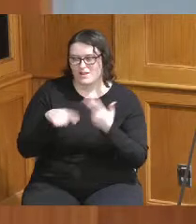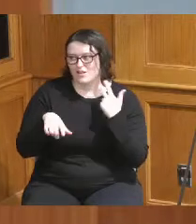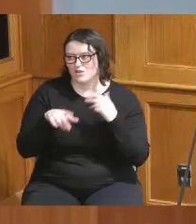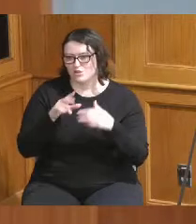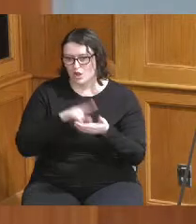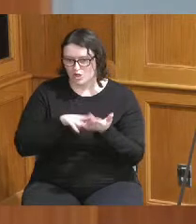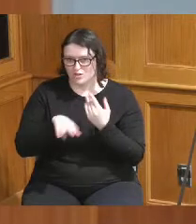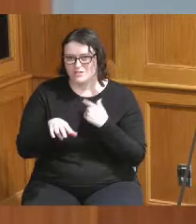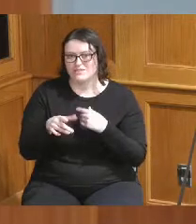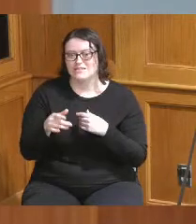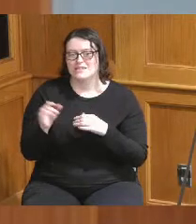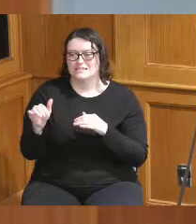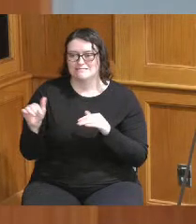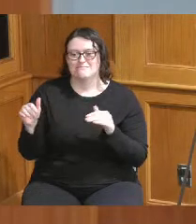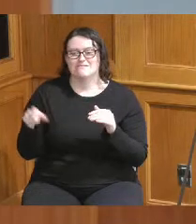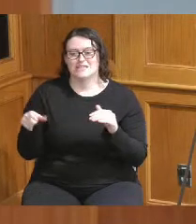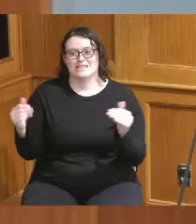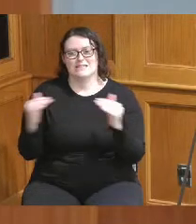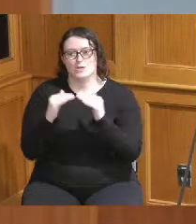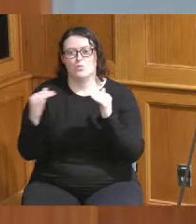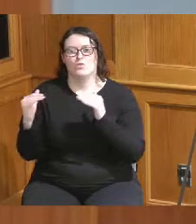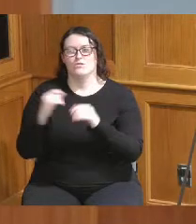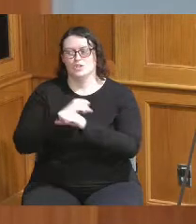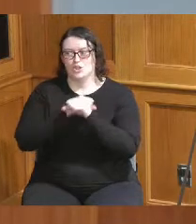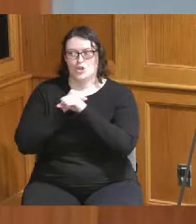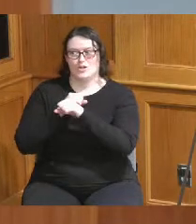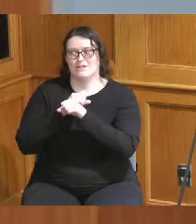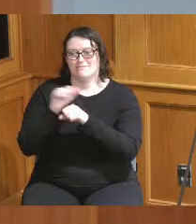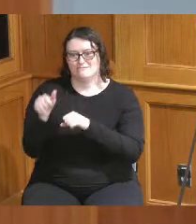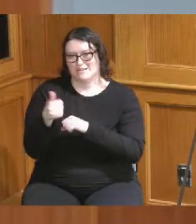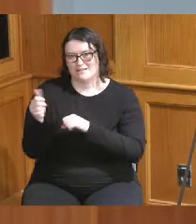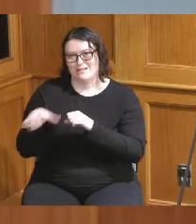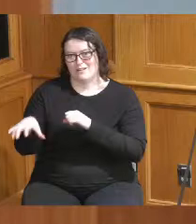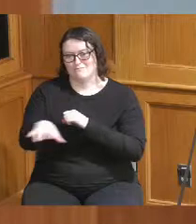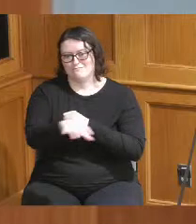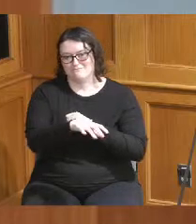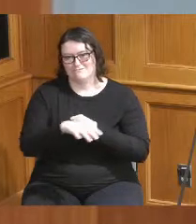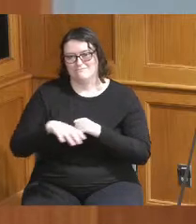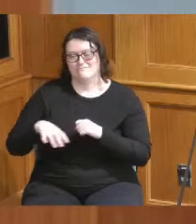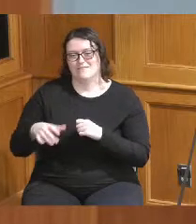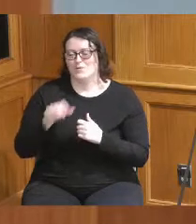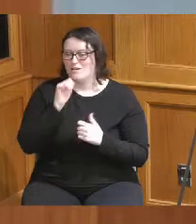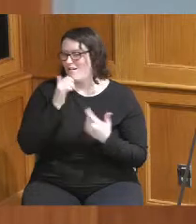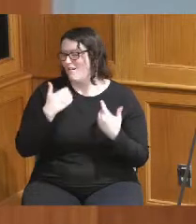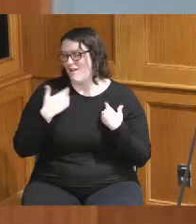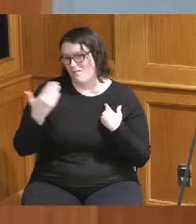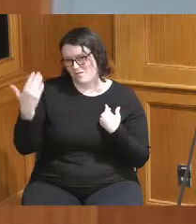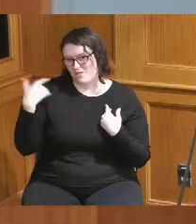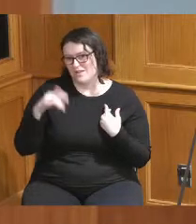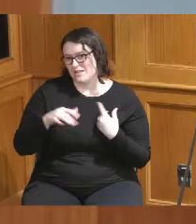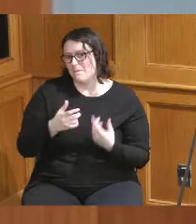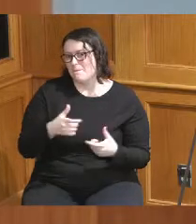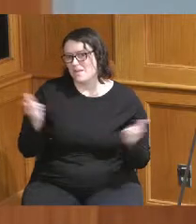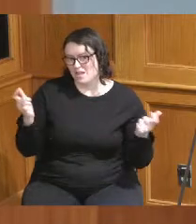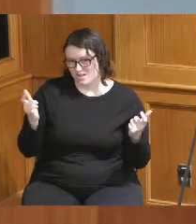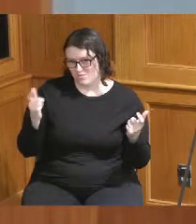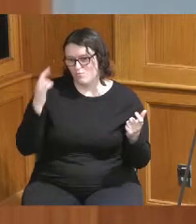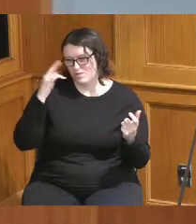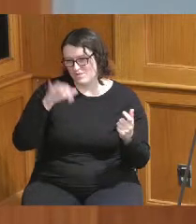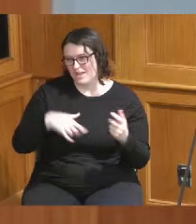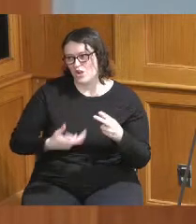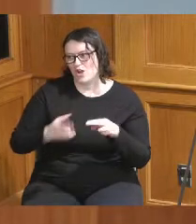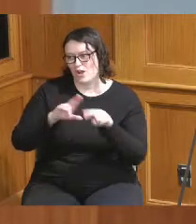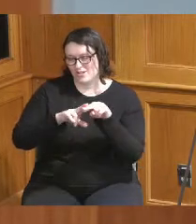do at our other facility. So that is an addition of, that we didn't have previously, and that's a big part of that cost.